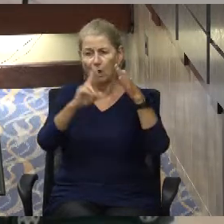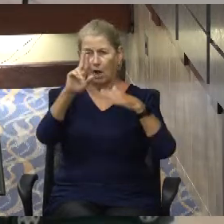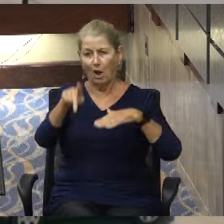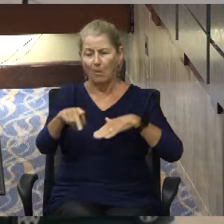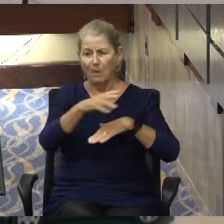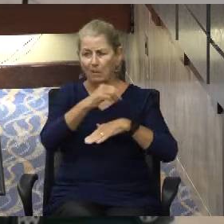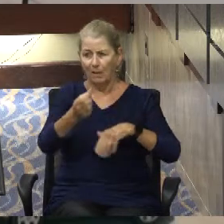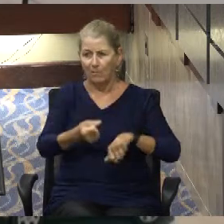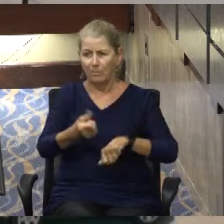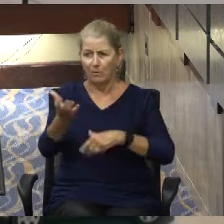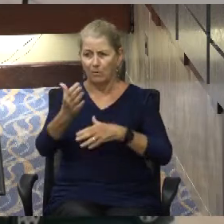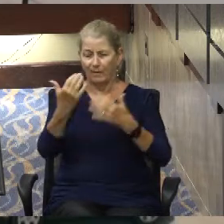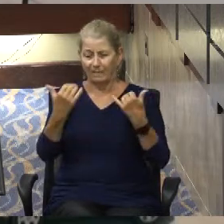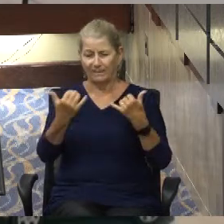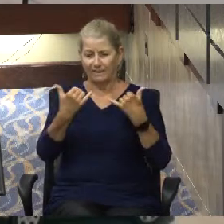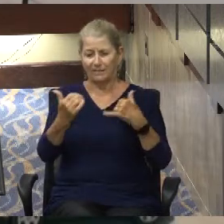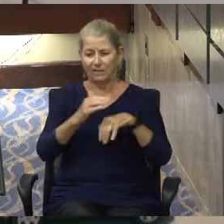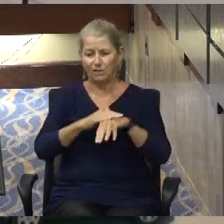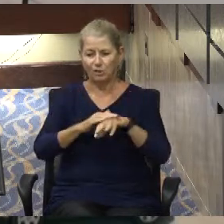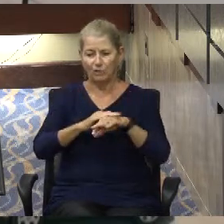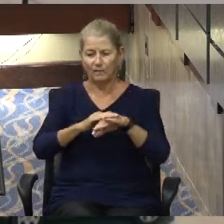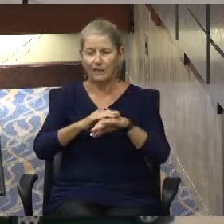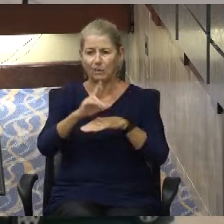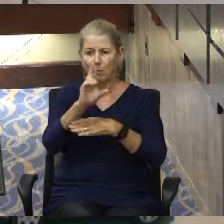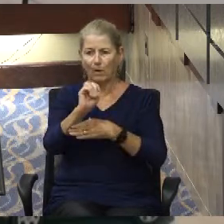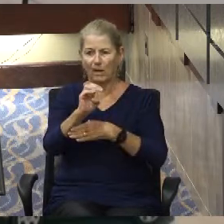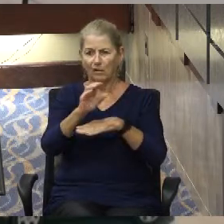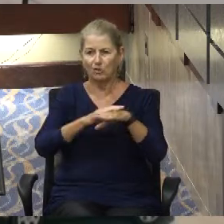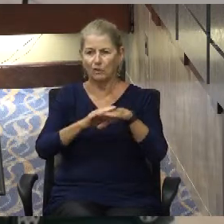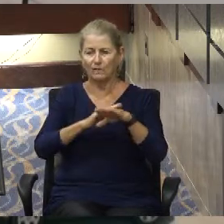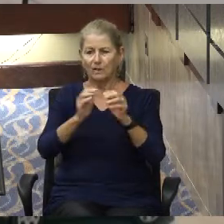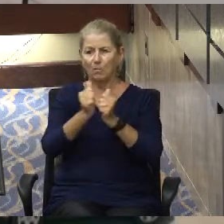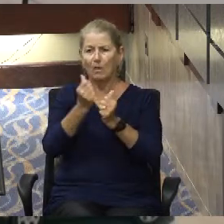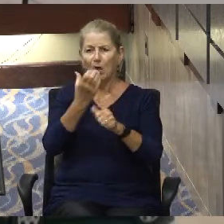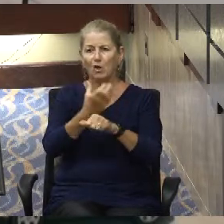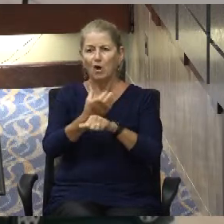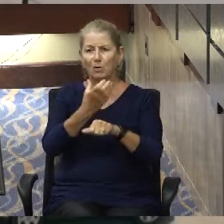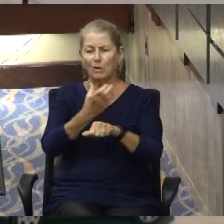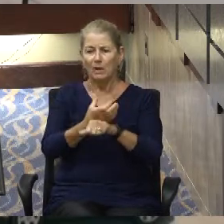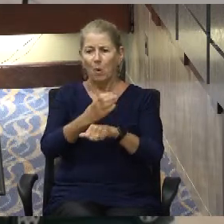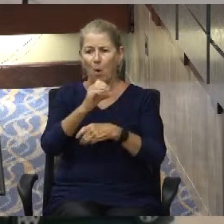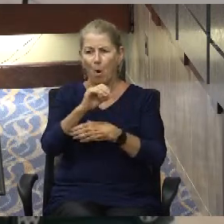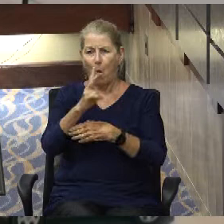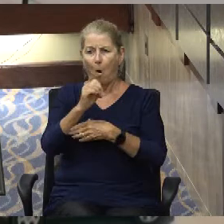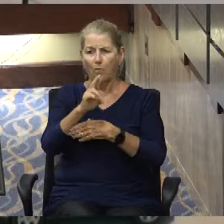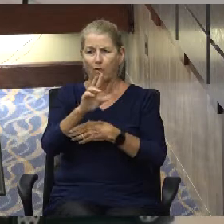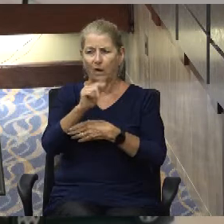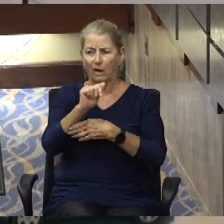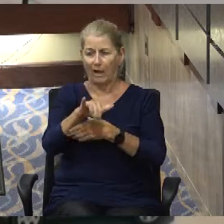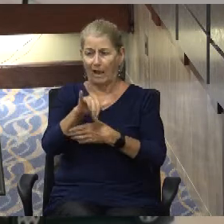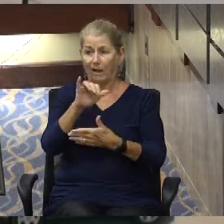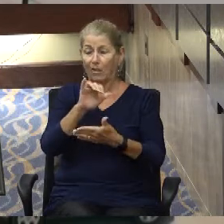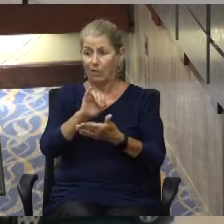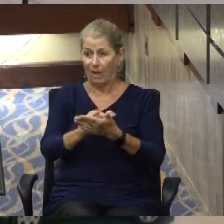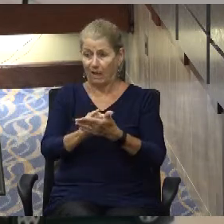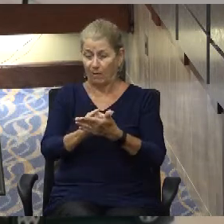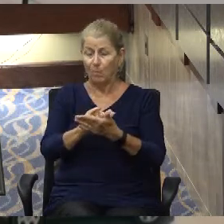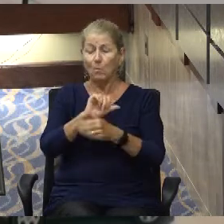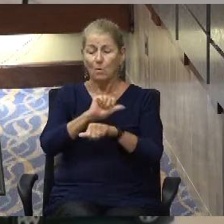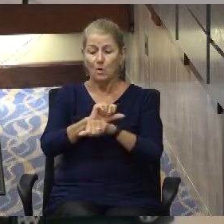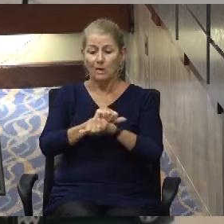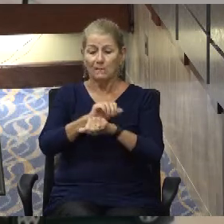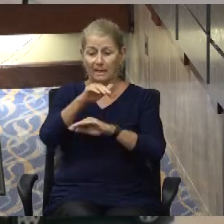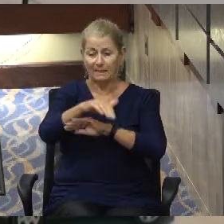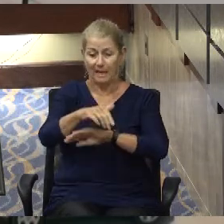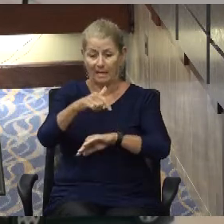remove the existing surface and they're resurfacing it with a concrete overlay. And that work is actually being done at night because the